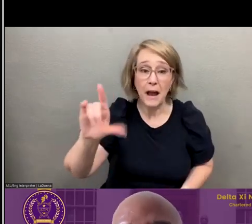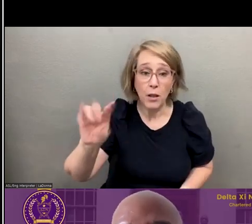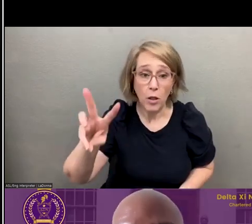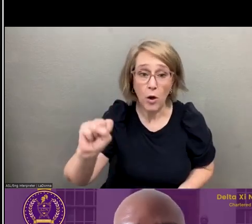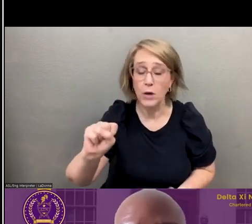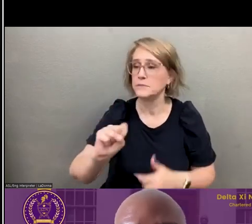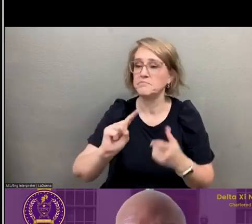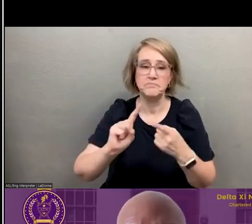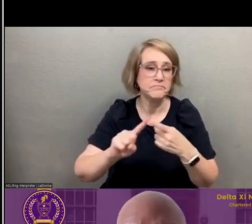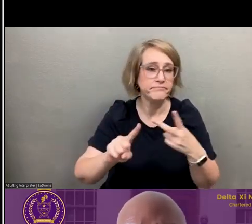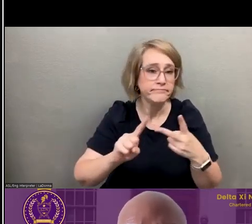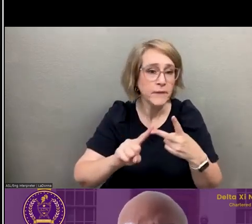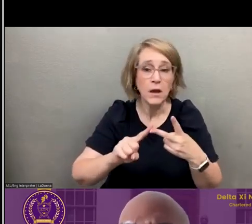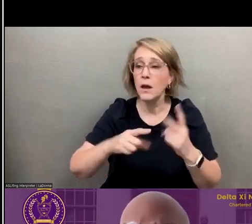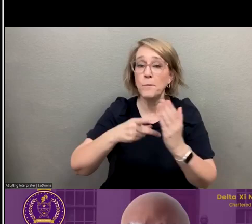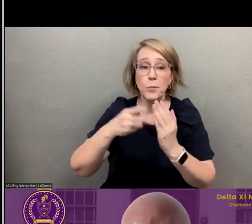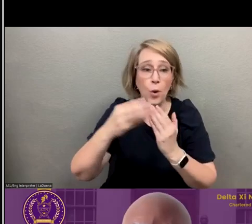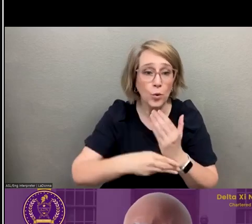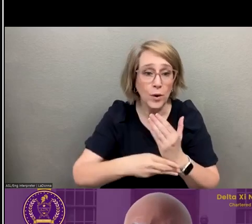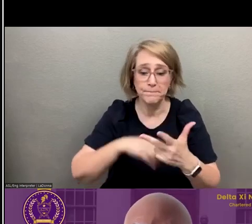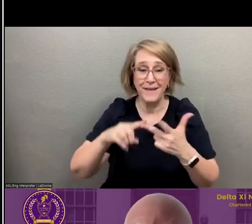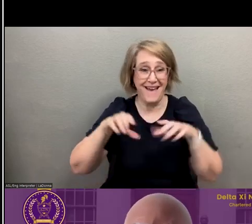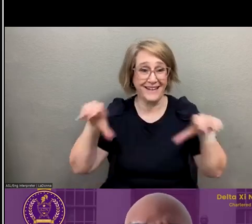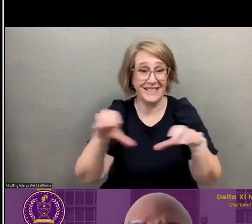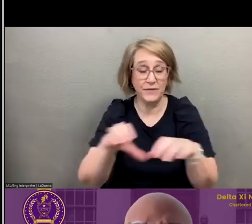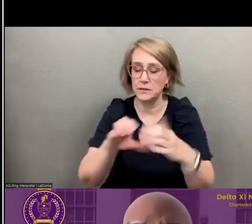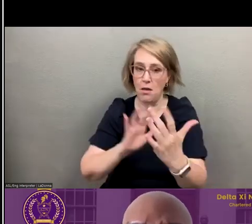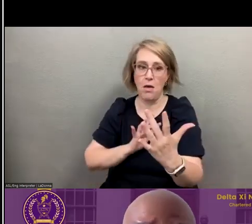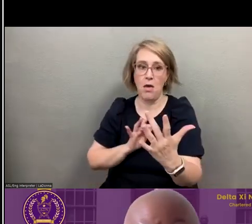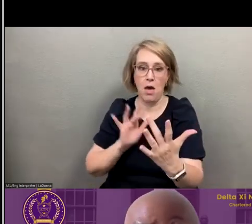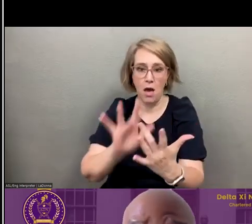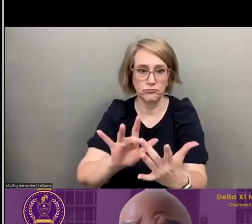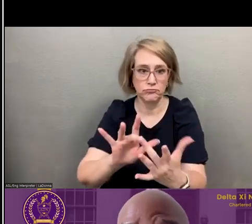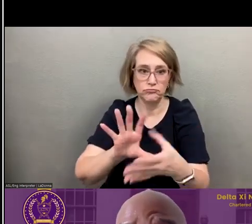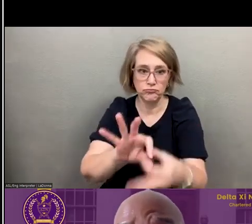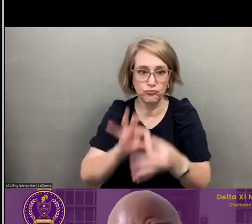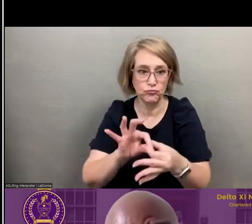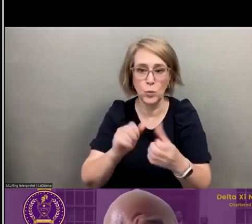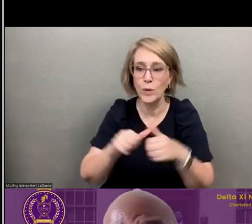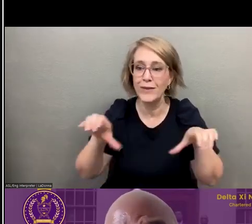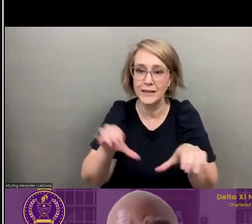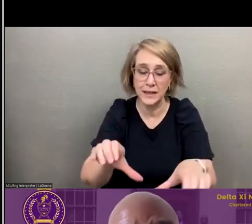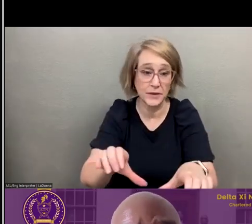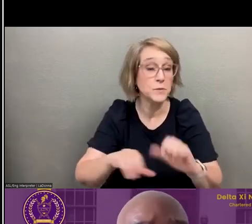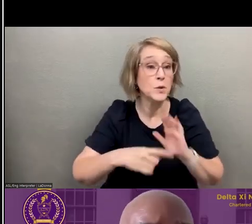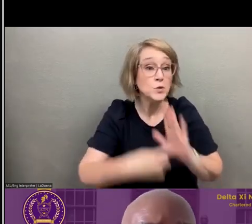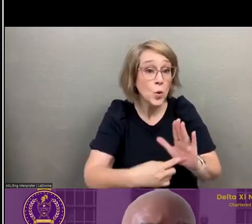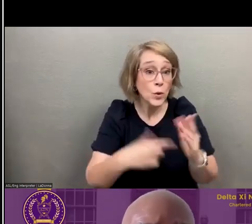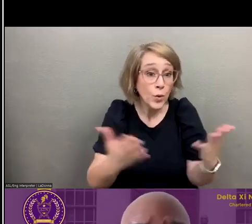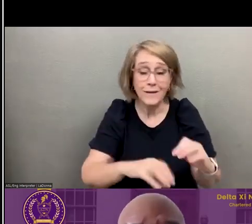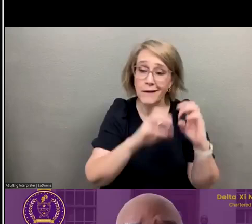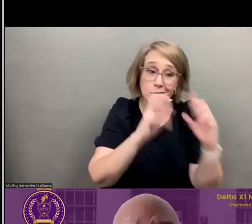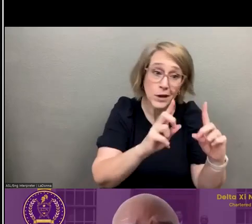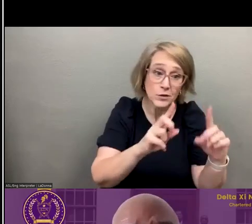reaching out to the communities. And these pillars are surrounded by a focus on education, advocacy,